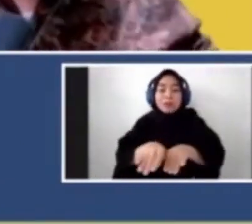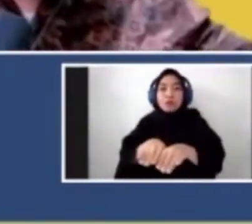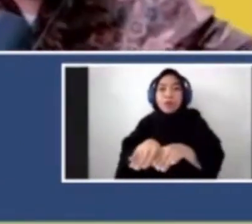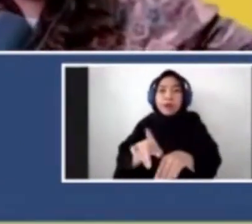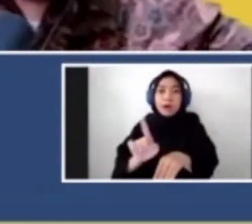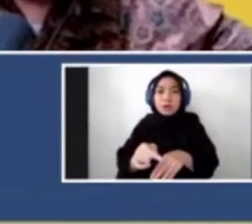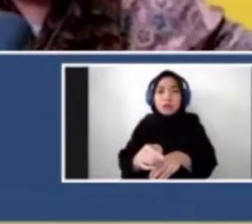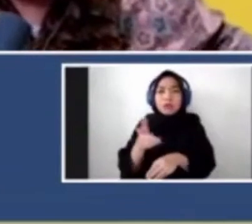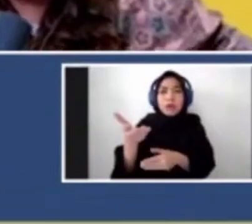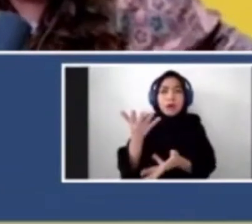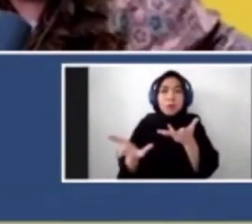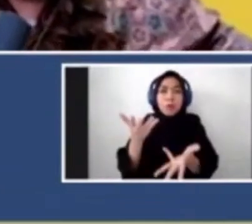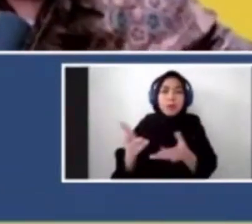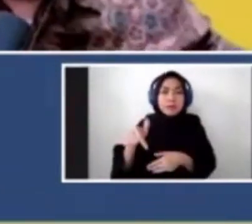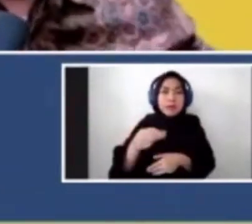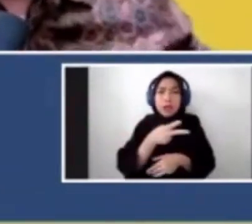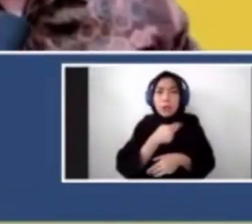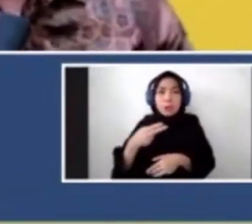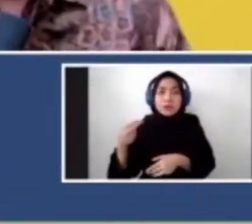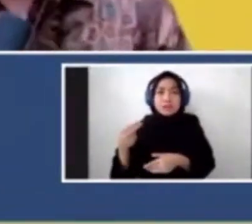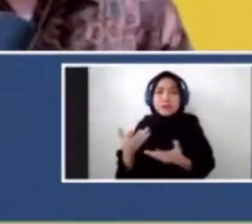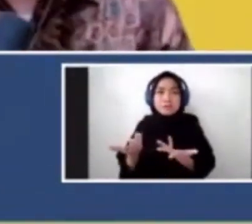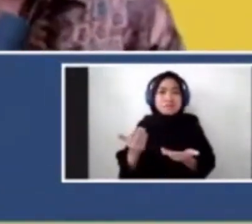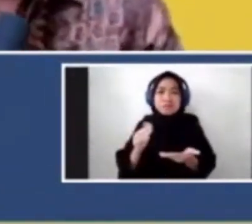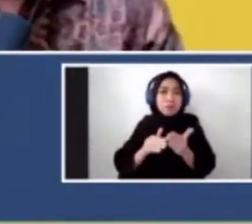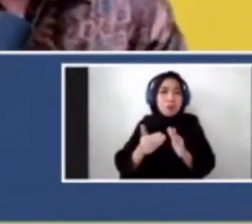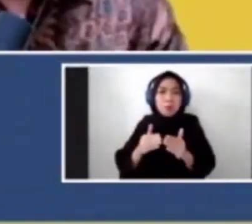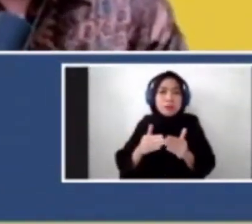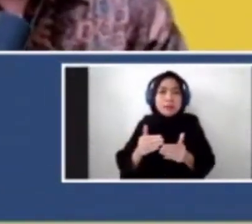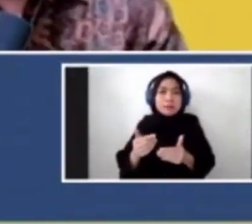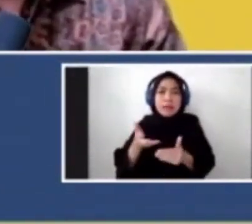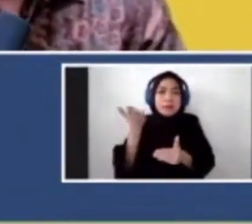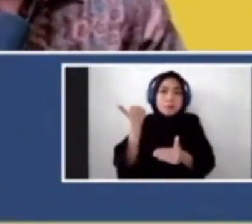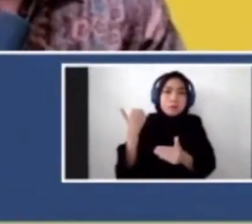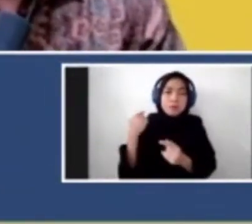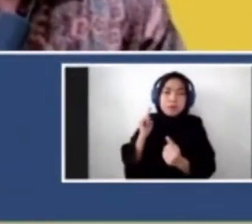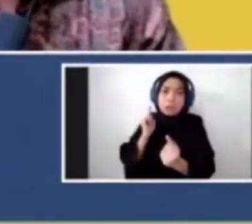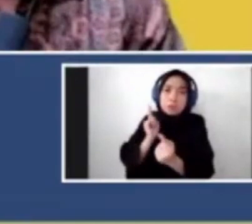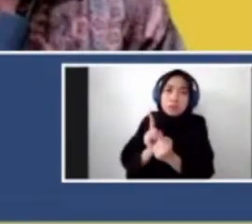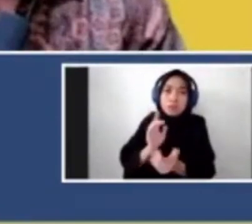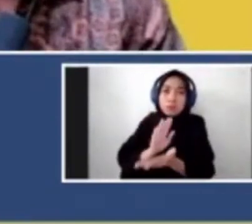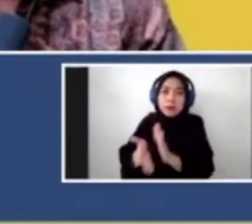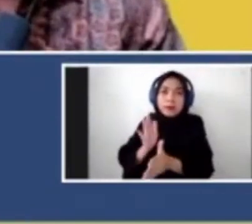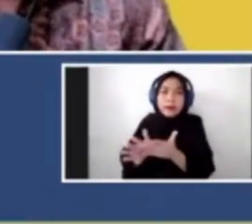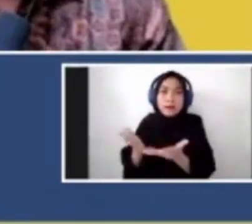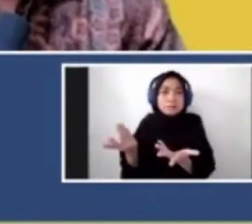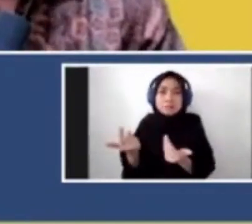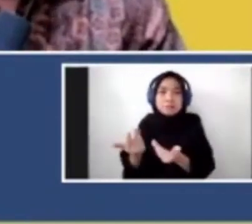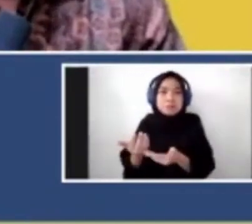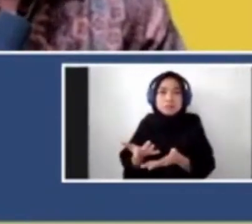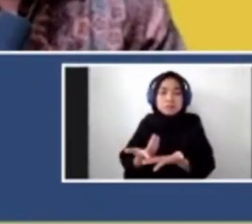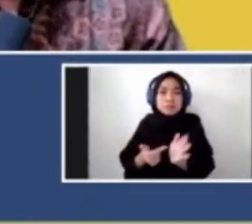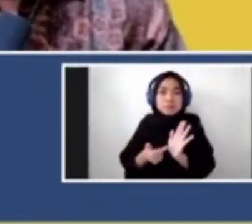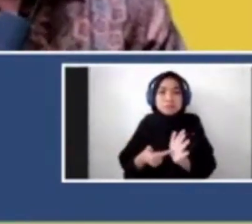perhaps here in Indonesia, that you've previously met before, or I think